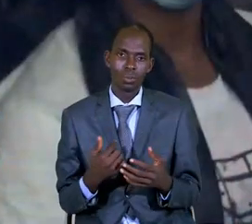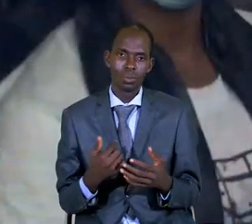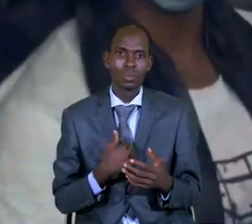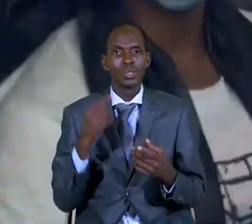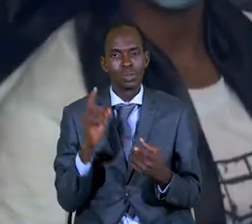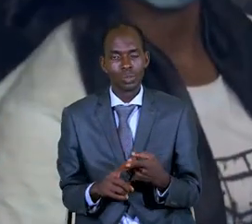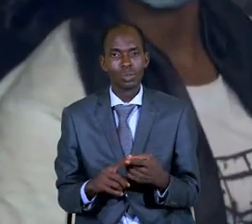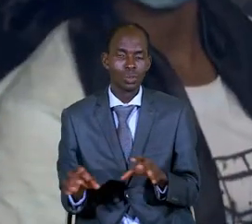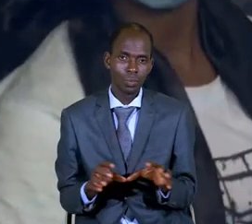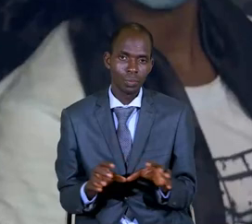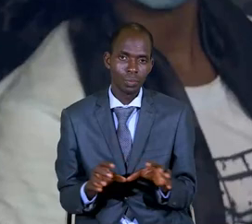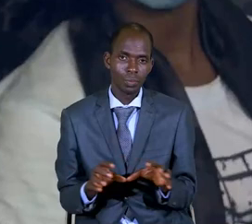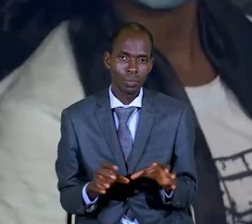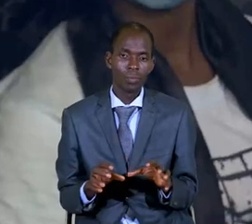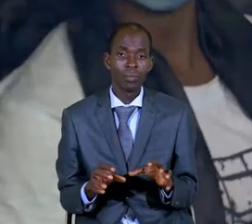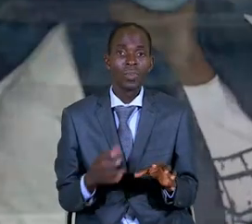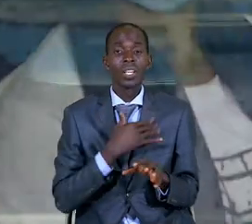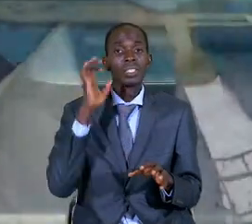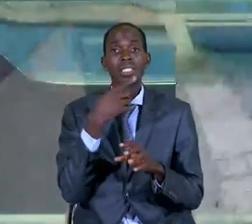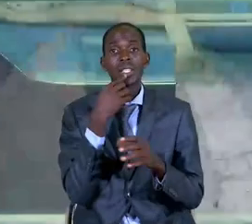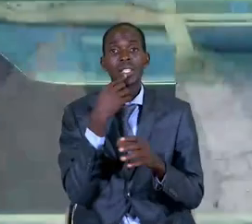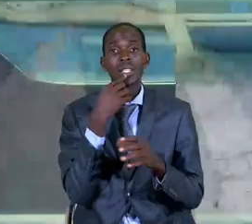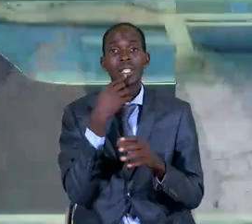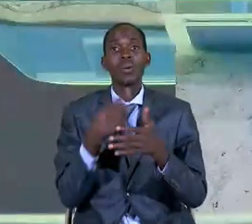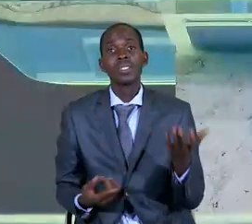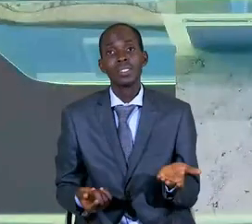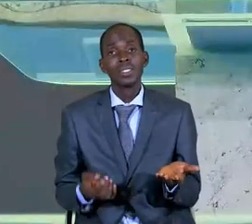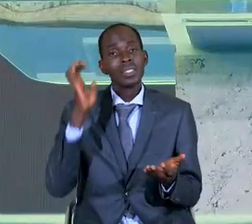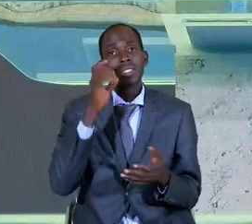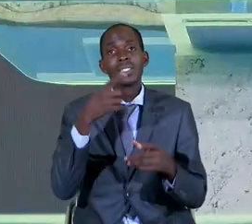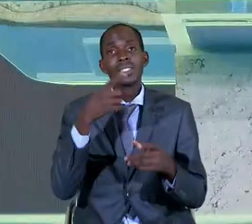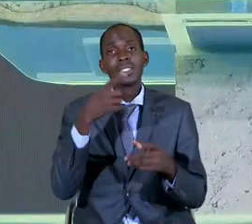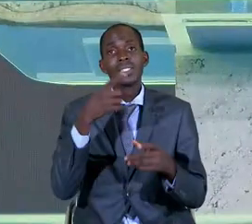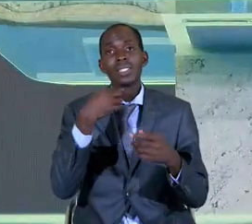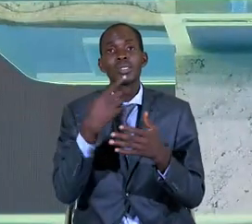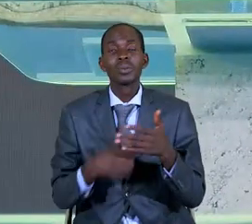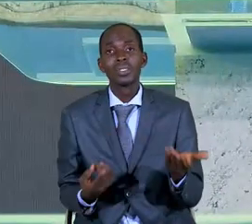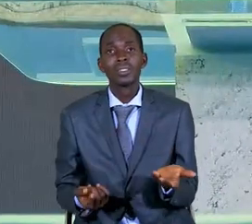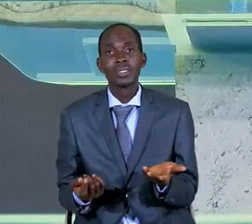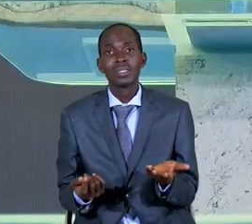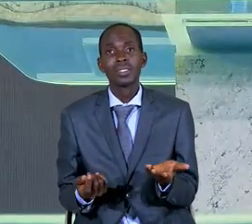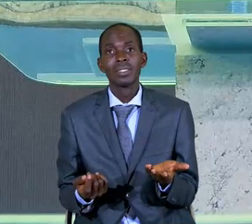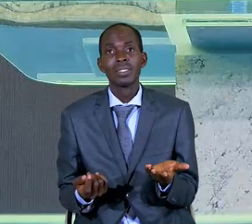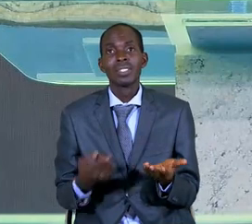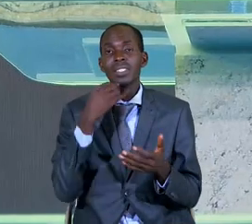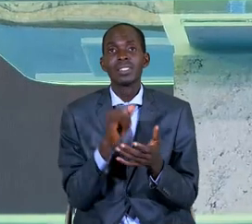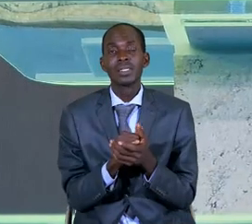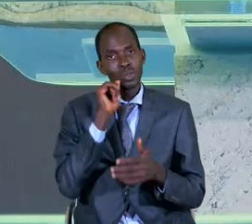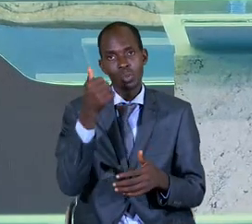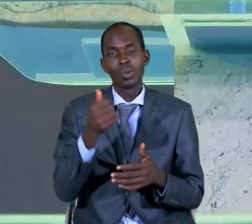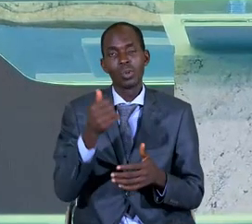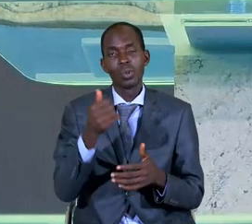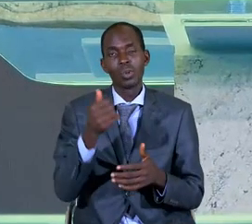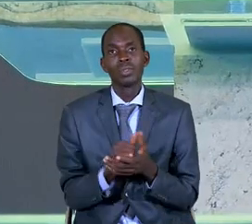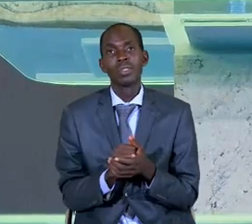away? What did he say? I said, what did he say? He said, tomorrow.